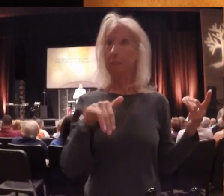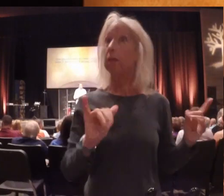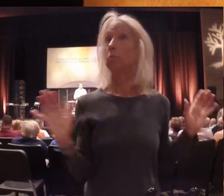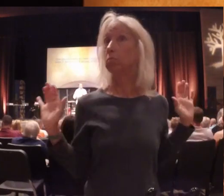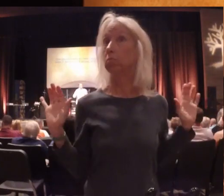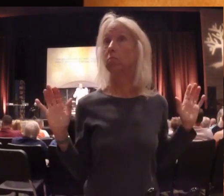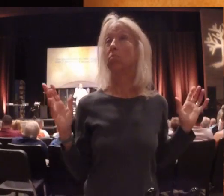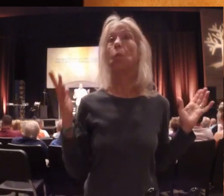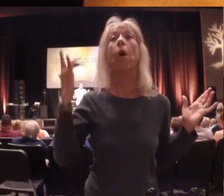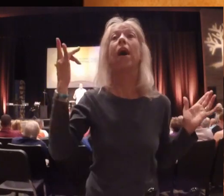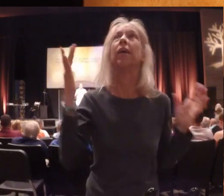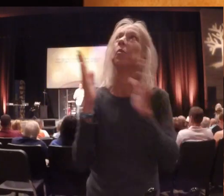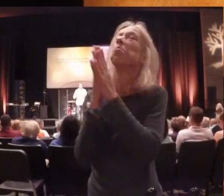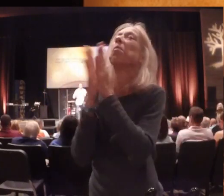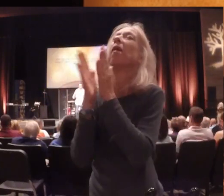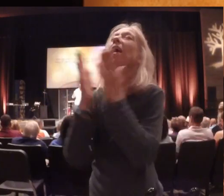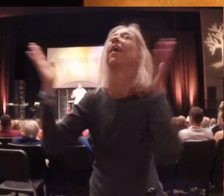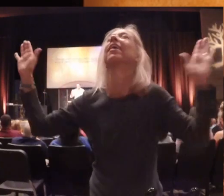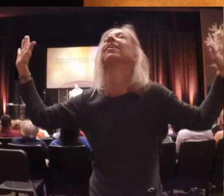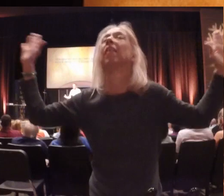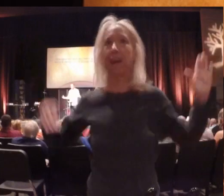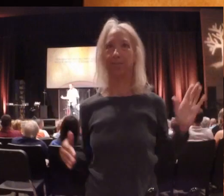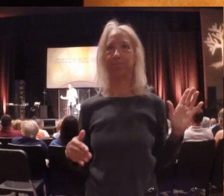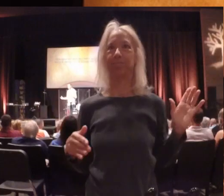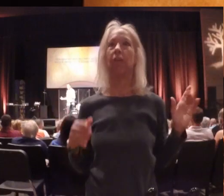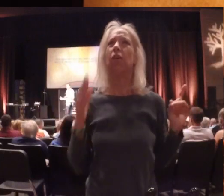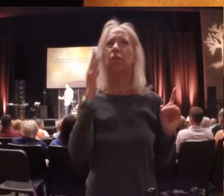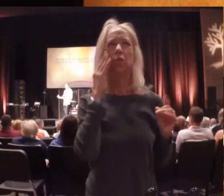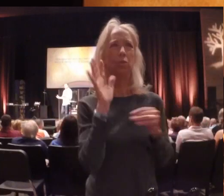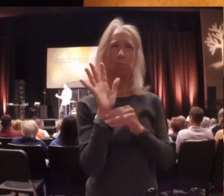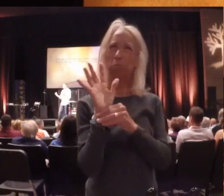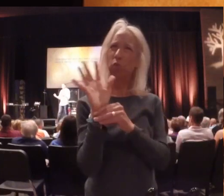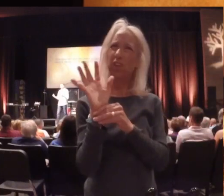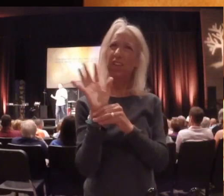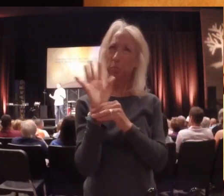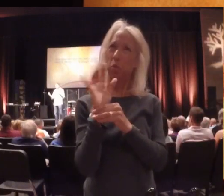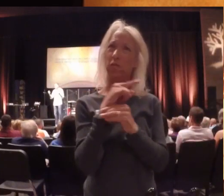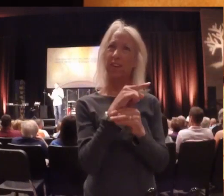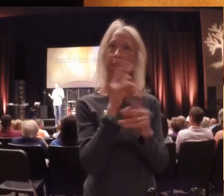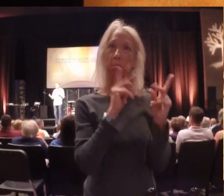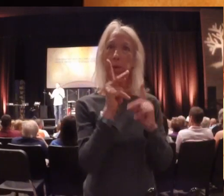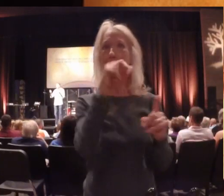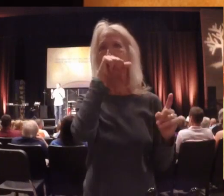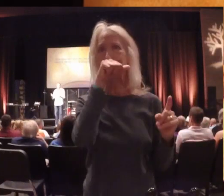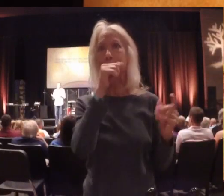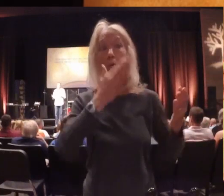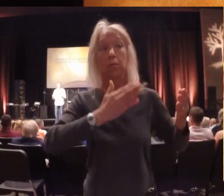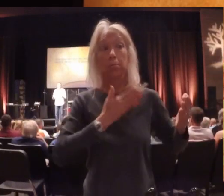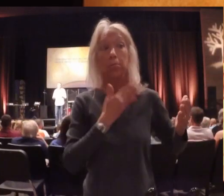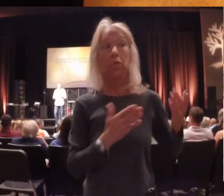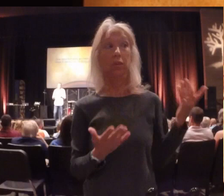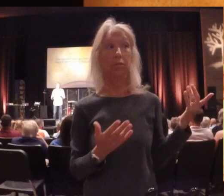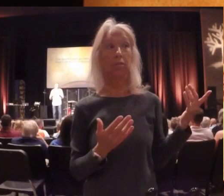uses music in our life. You think about most of the greatest movies ever made, the music was a huge component of